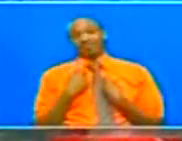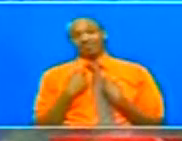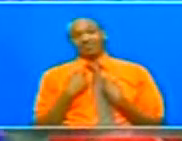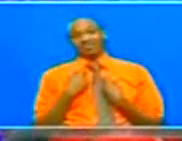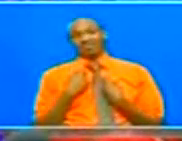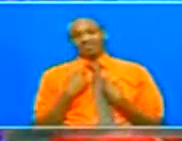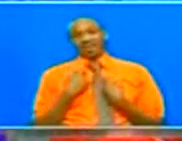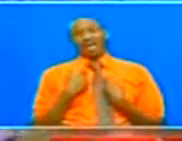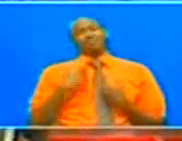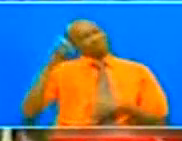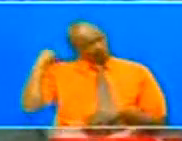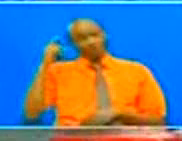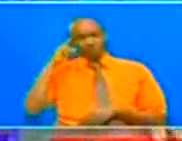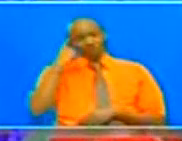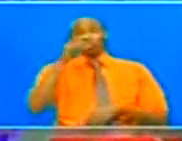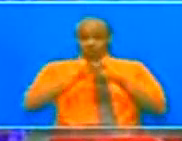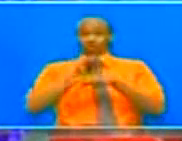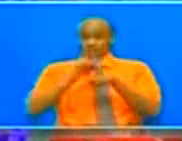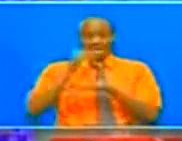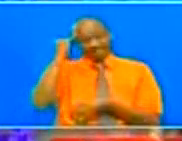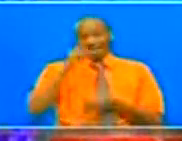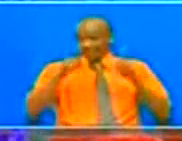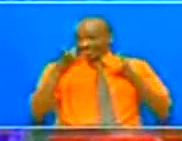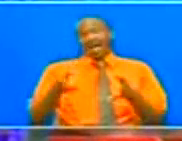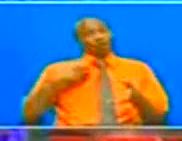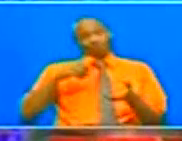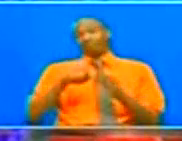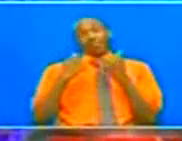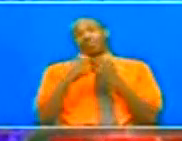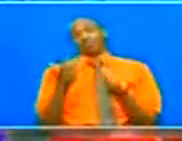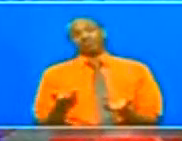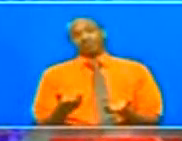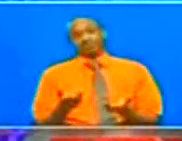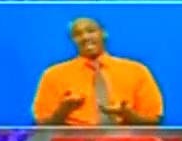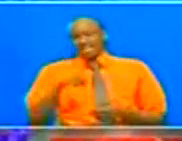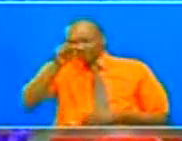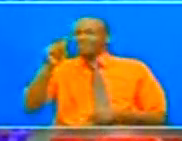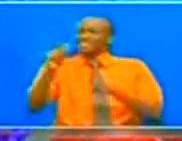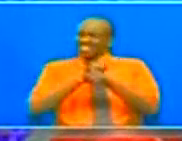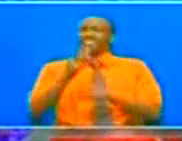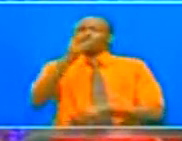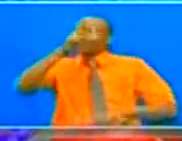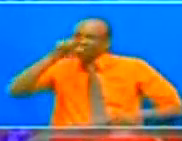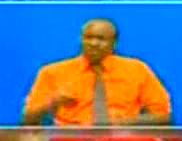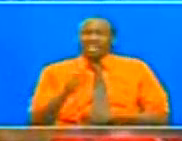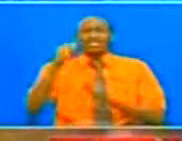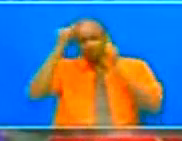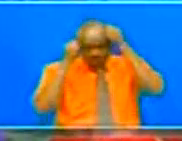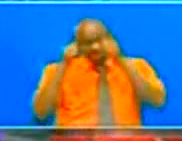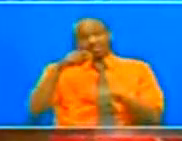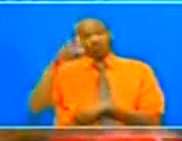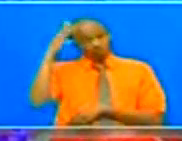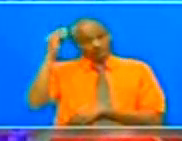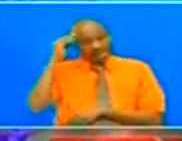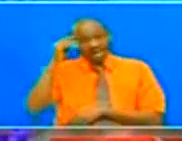to be rational at that time that has now boomerang on this country. Where, when you train 2,000 soldiers and then you don't have an